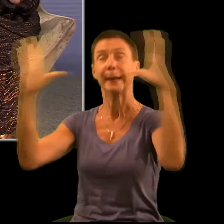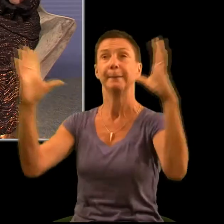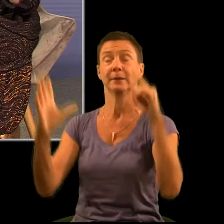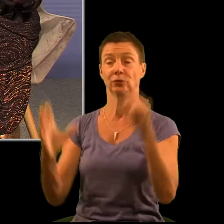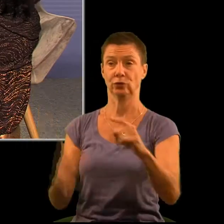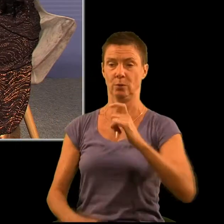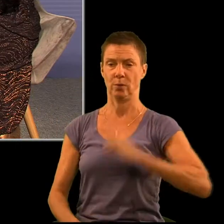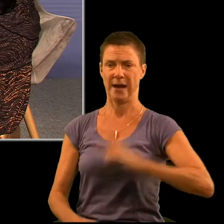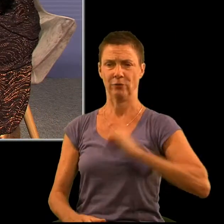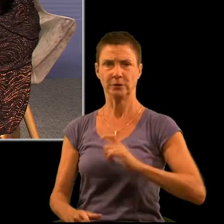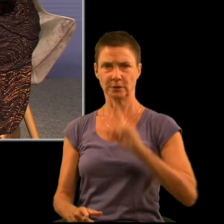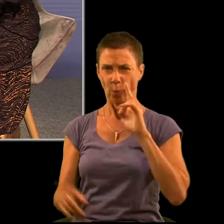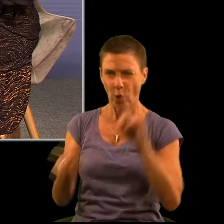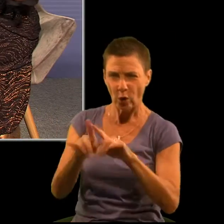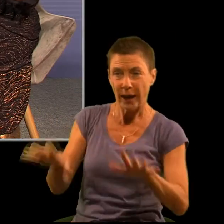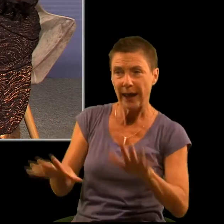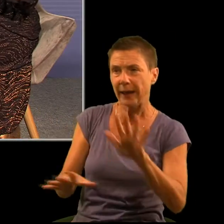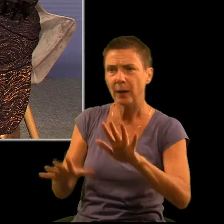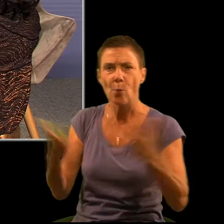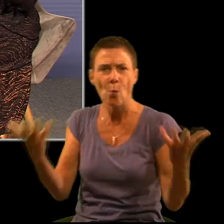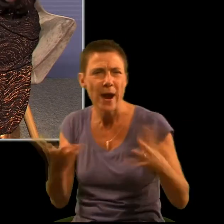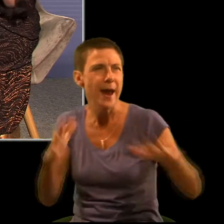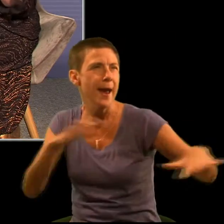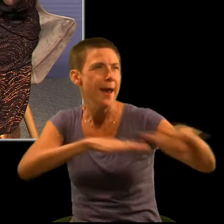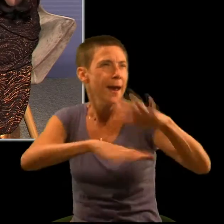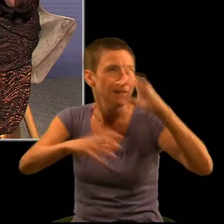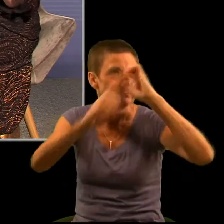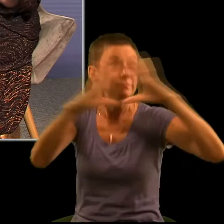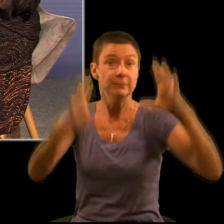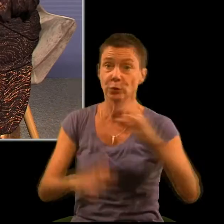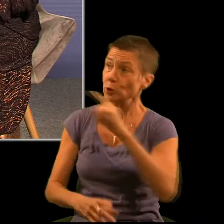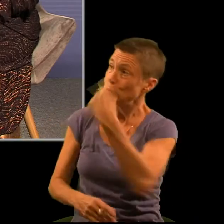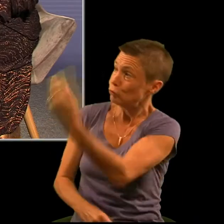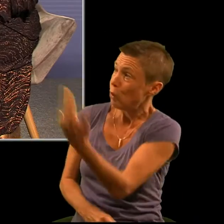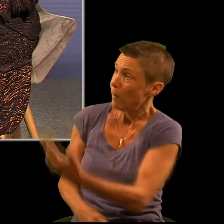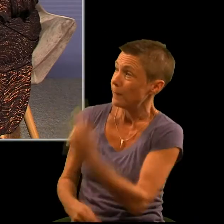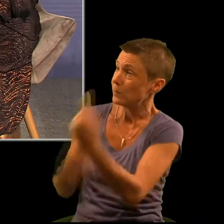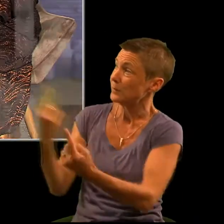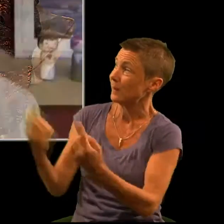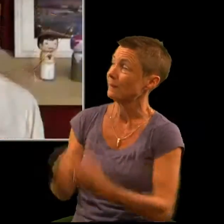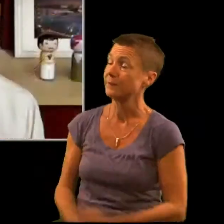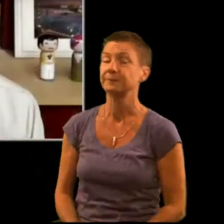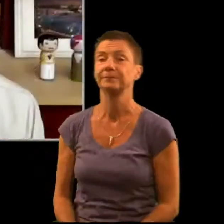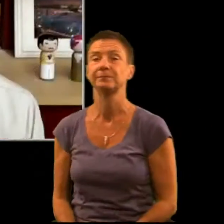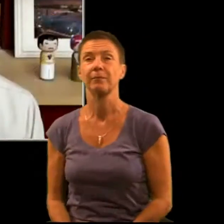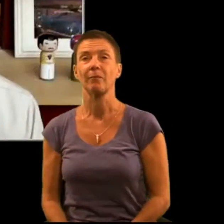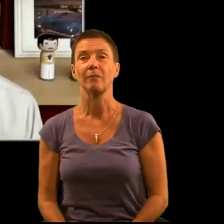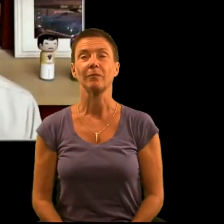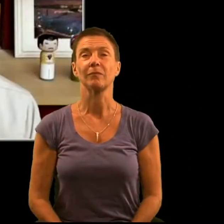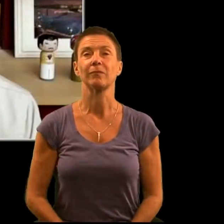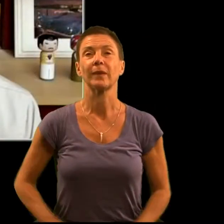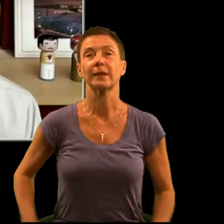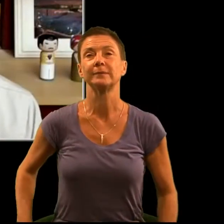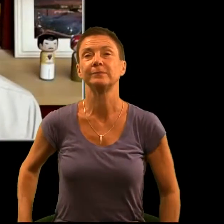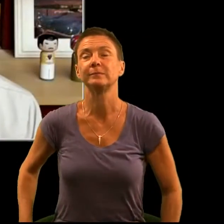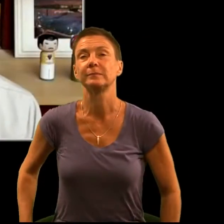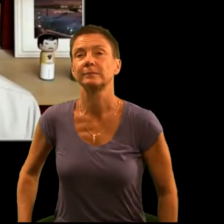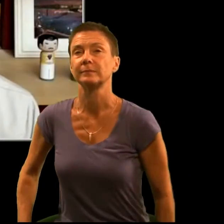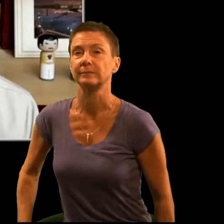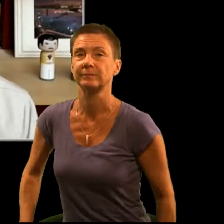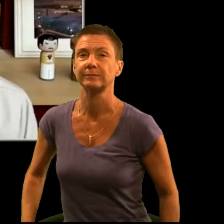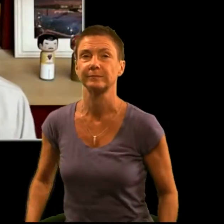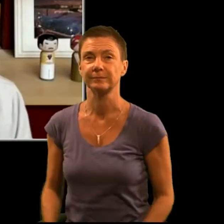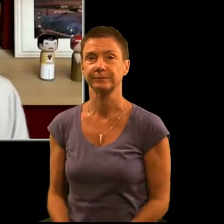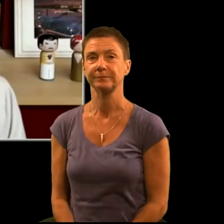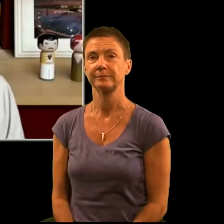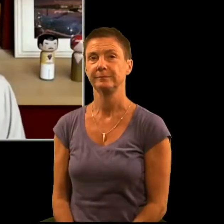what your characters look like and what all of your settings look like? Do you ever draw them? When I was in